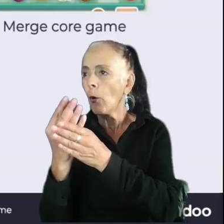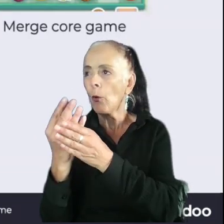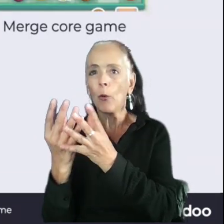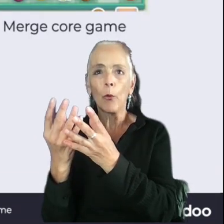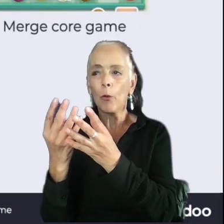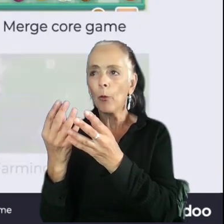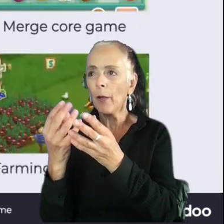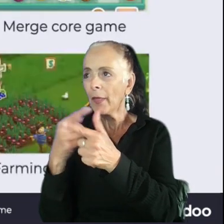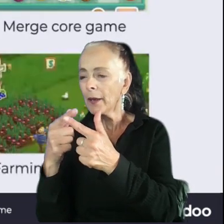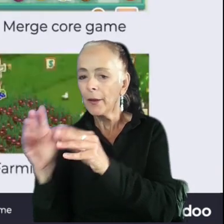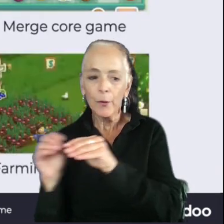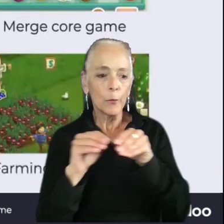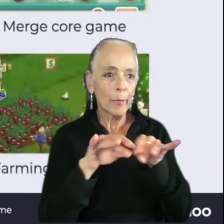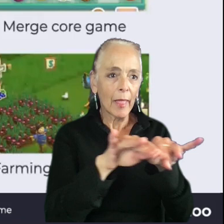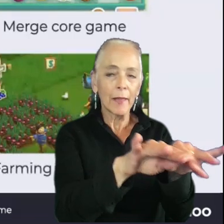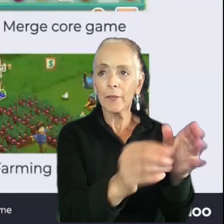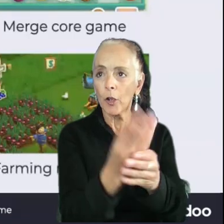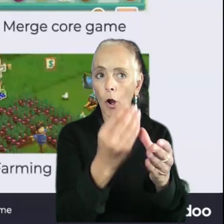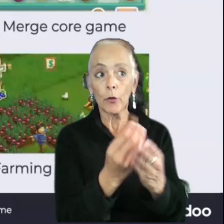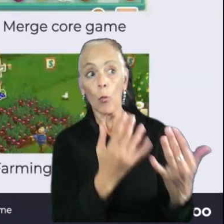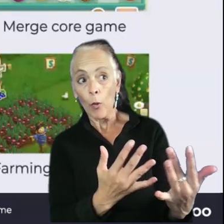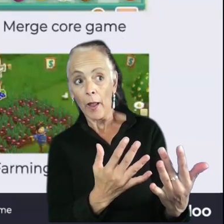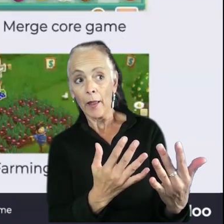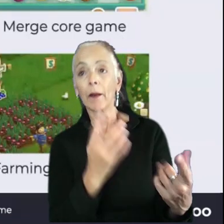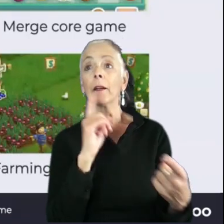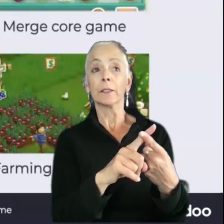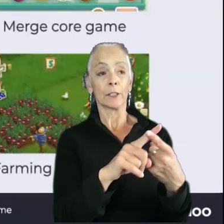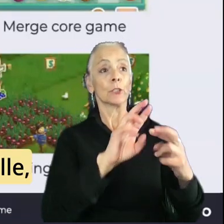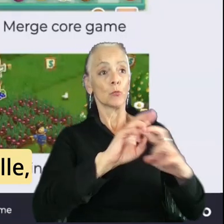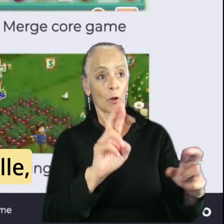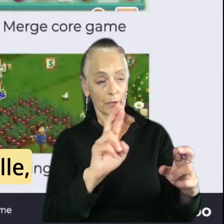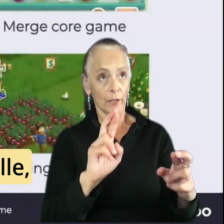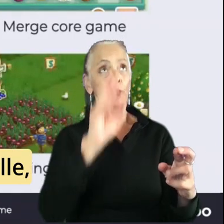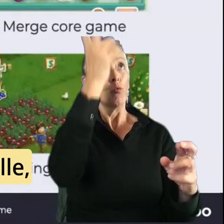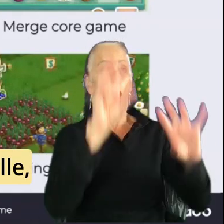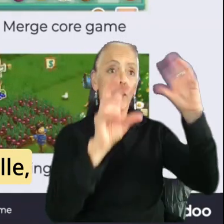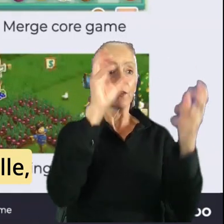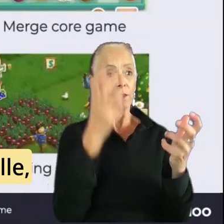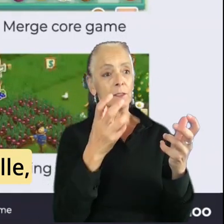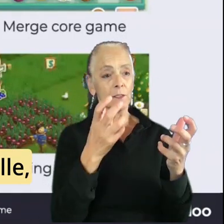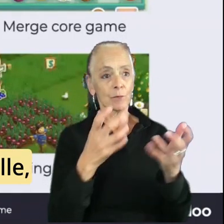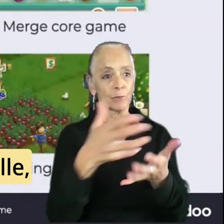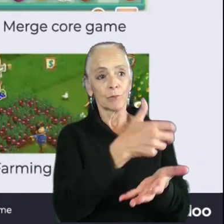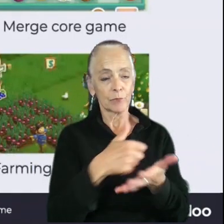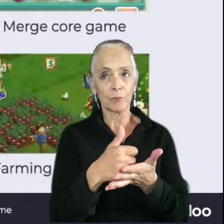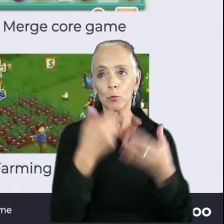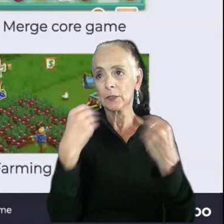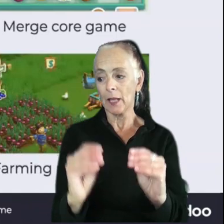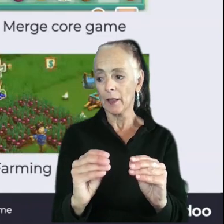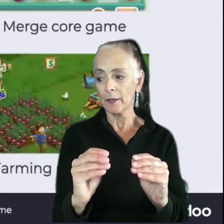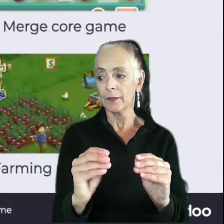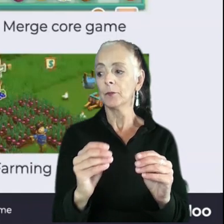to plant it in the garden and wait until it's ready to be harvested to sell them. So we have a farming metagame similar to